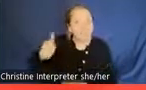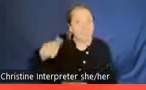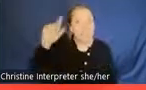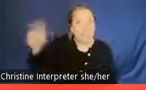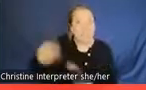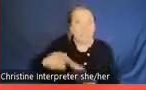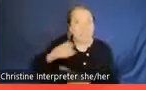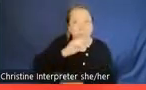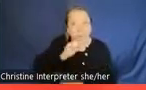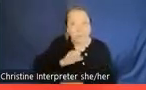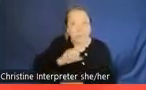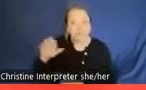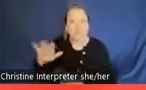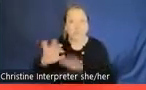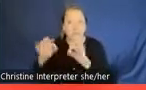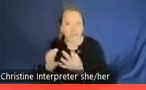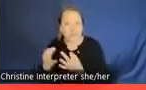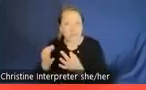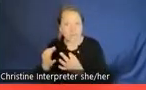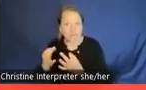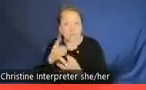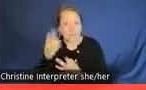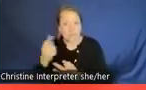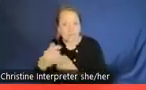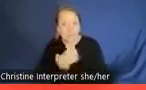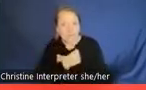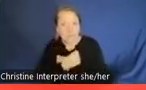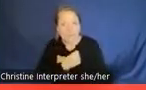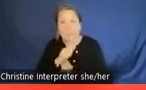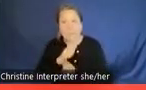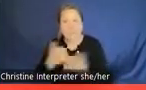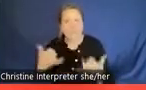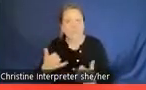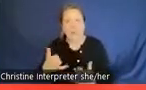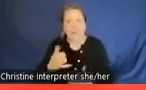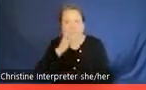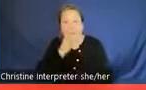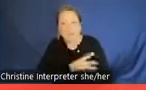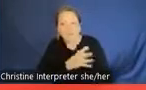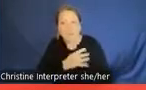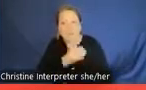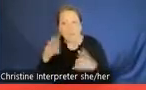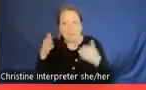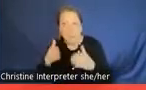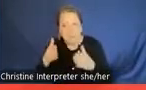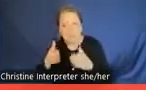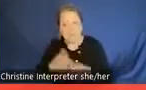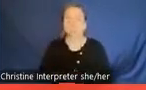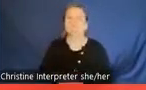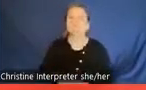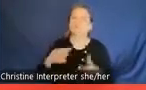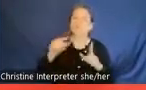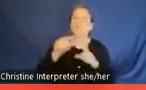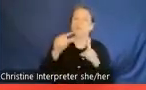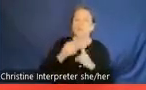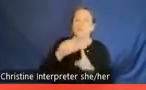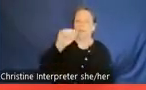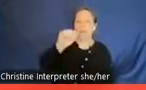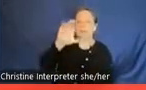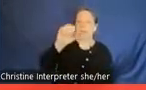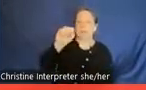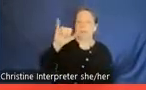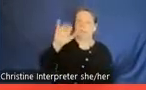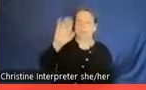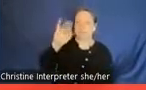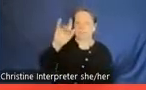themselves or someone they love." So the word accessibility means so many things to our community,